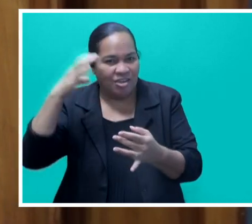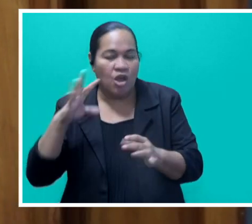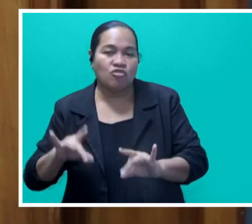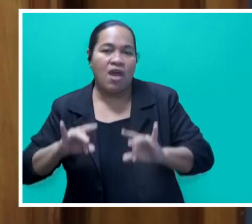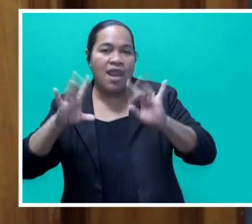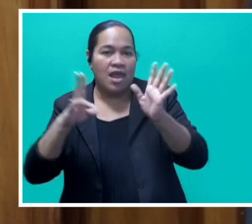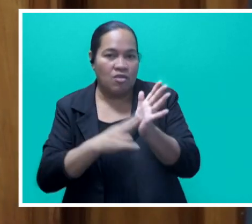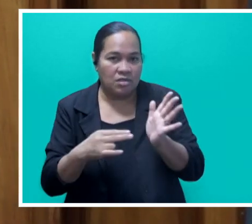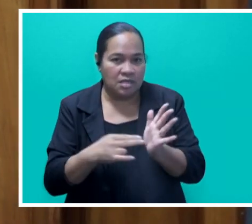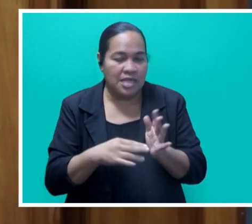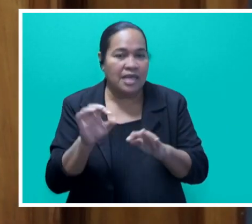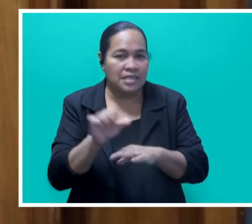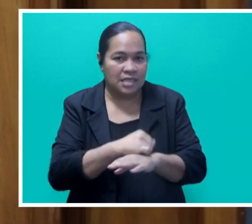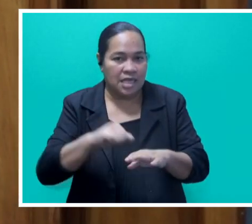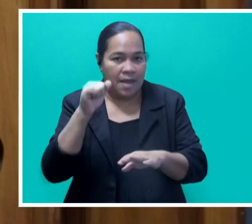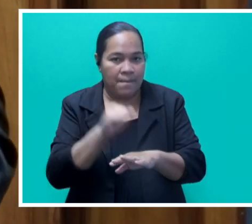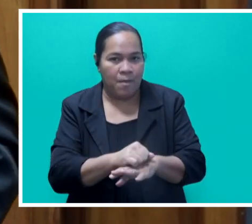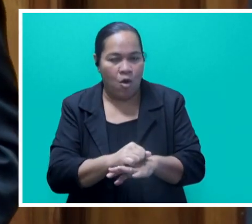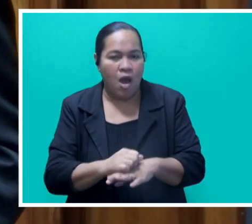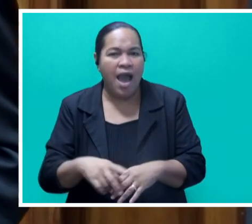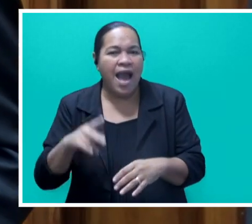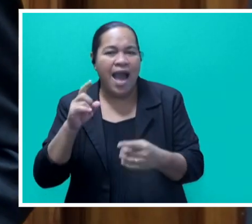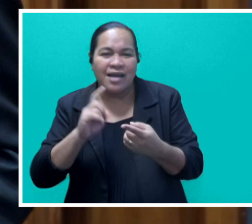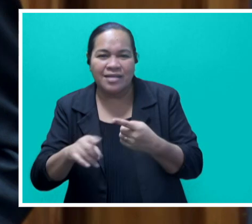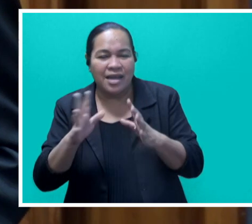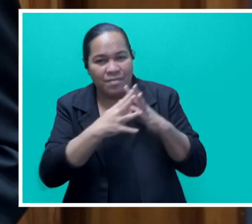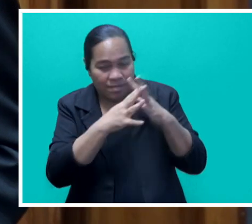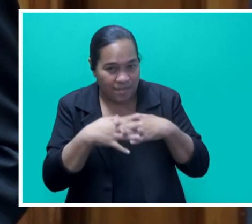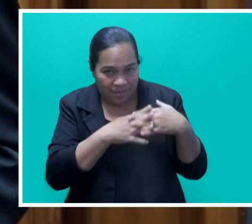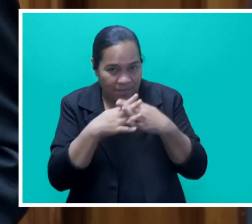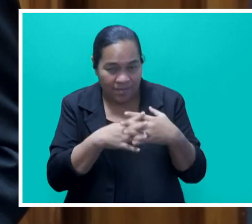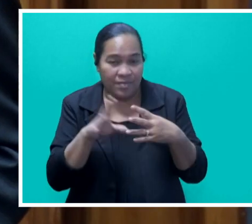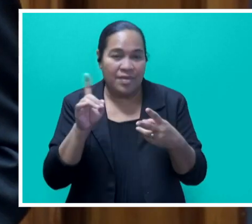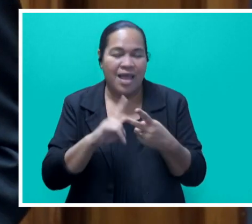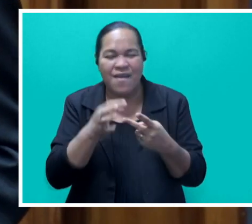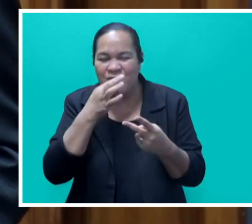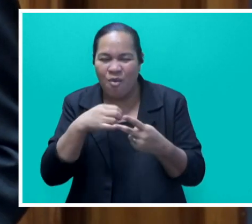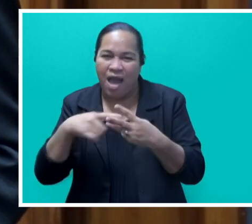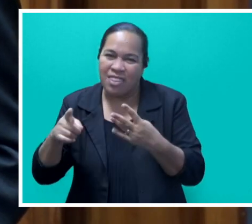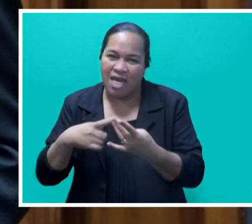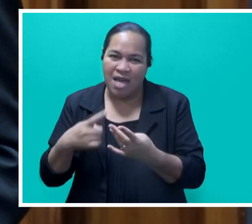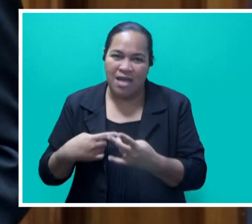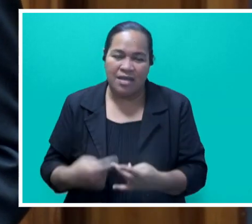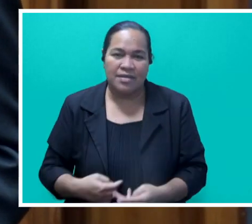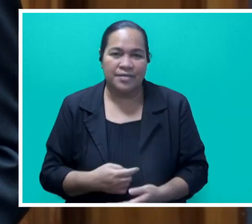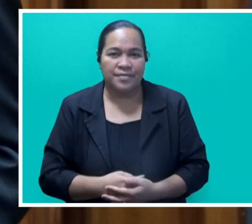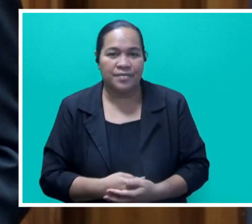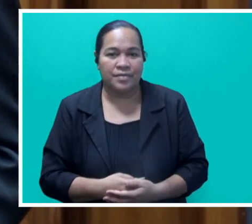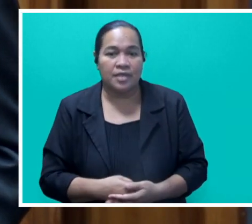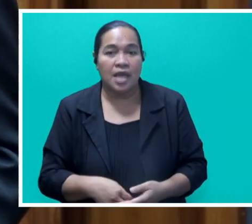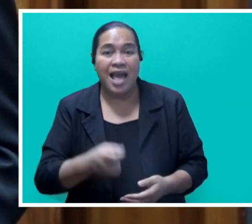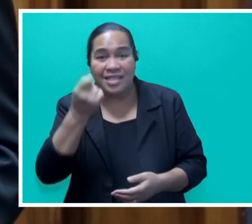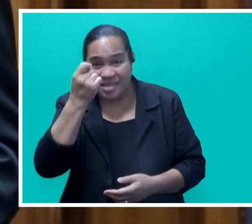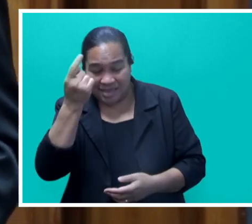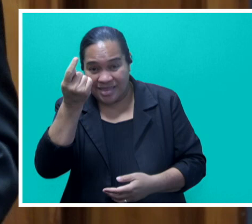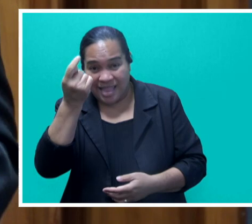Zealand, Singapore, Thailand, the United States, to name a few, which represents about